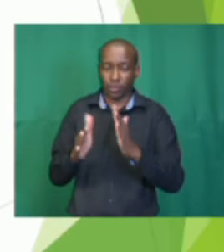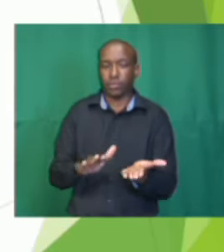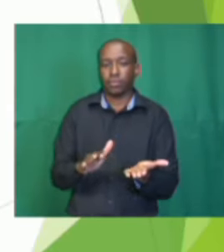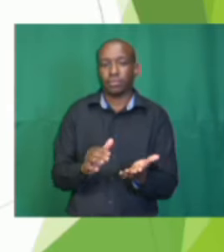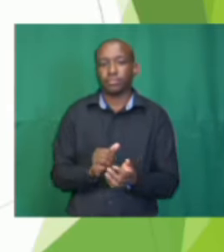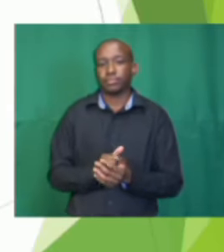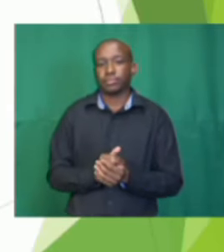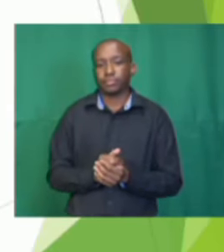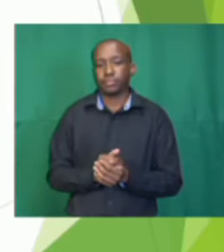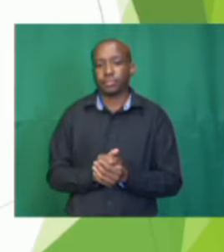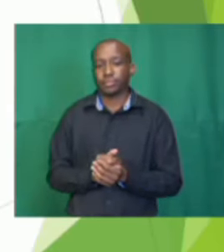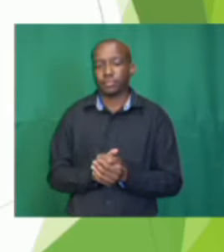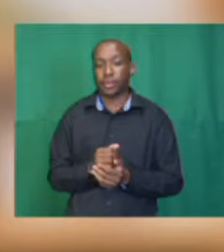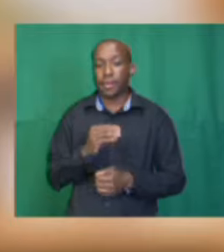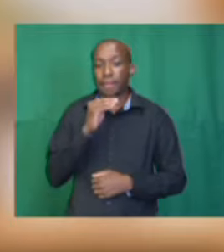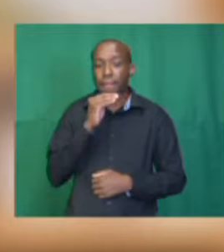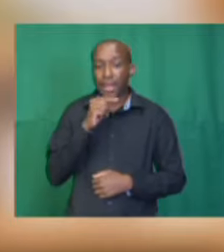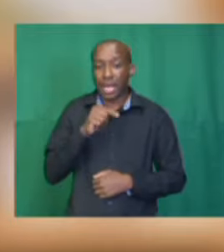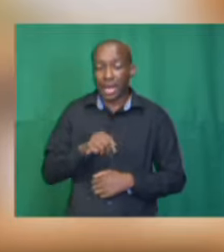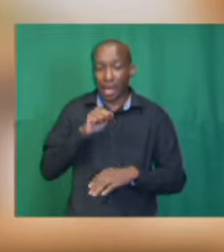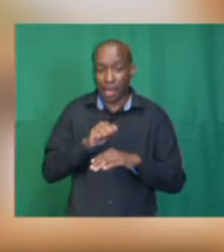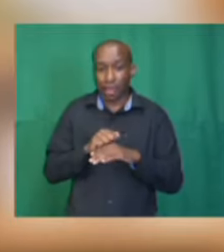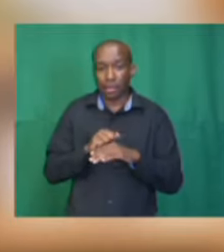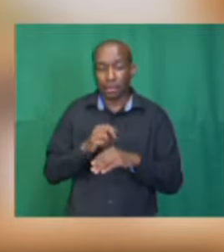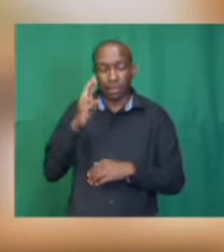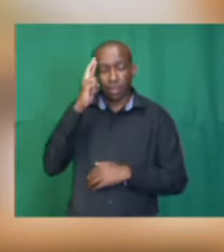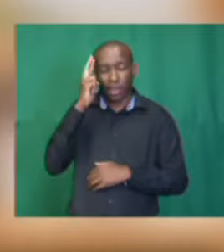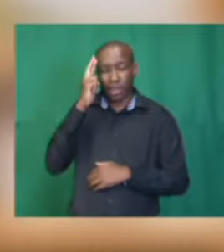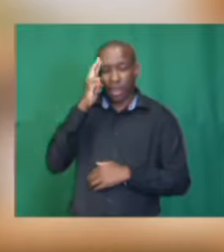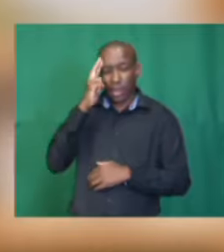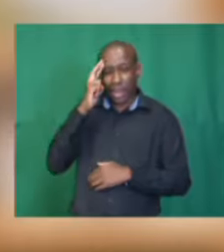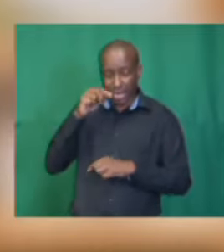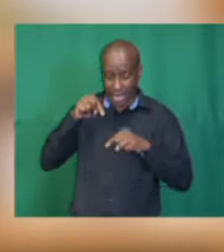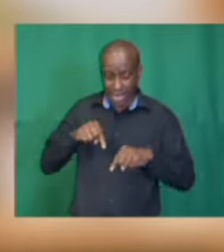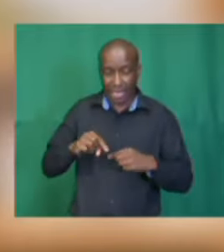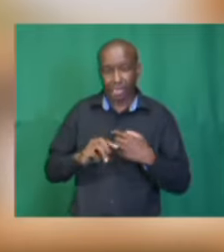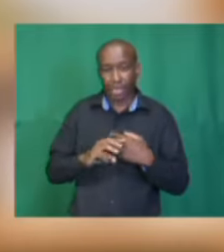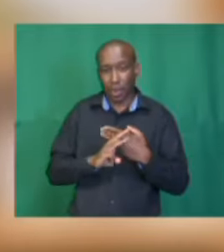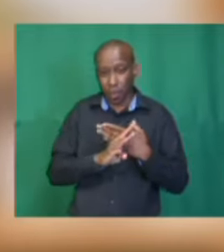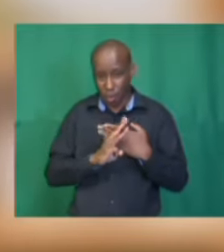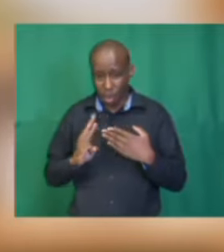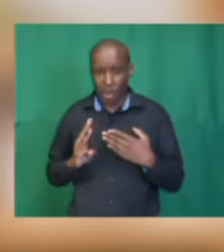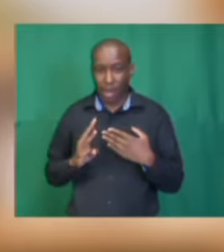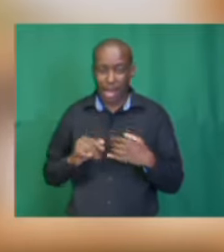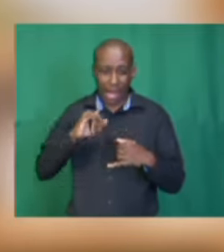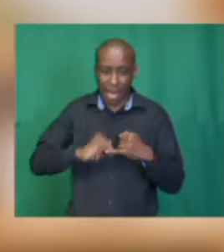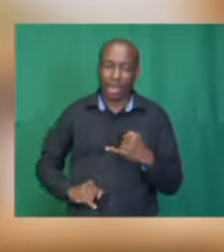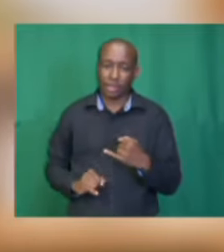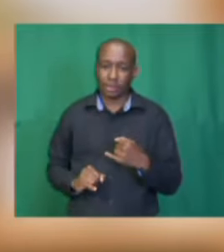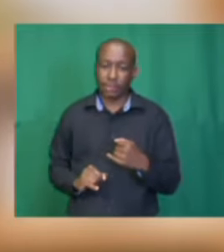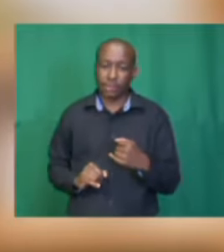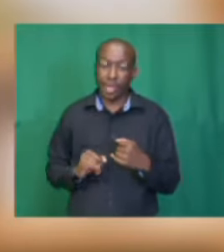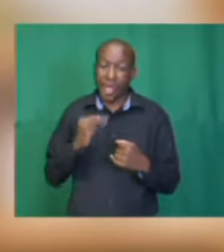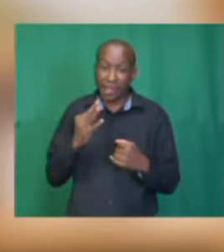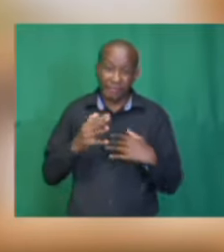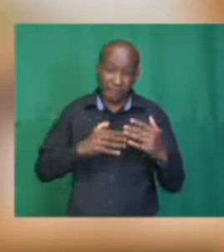So and we can relate to our present situation. This is the last week of Jesus Christ. If things were normal, we